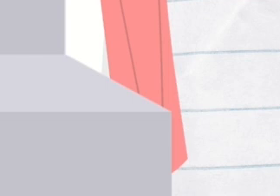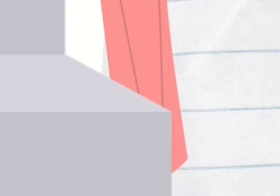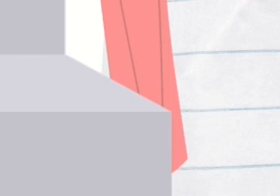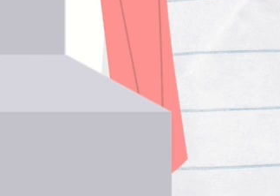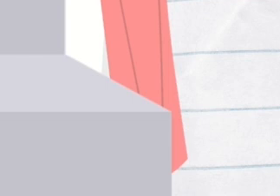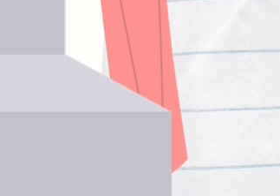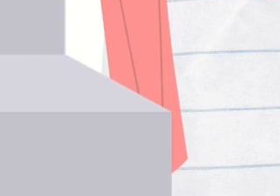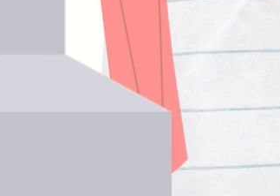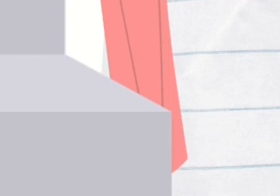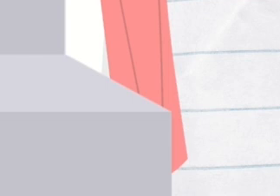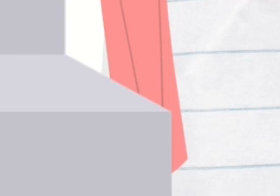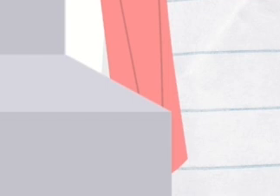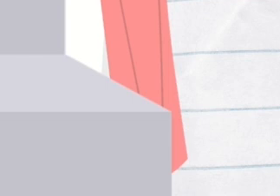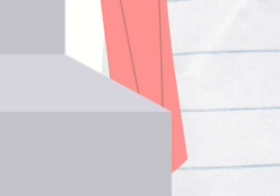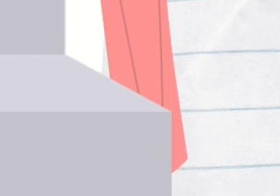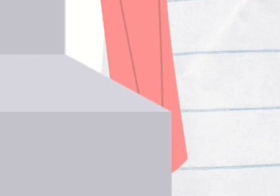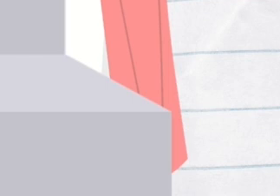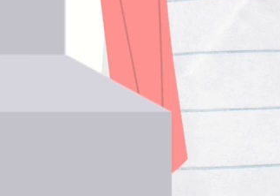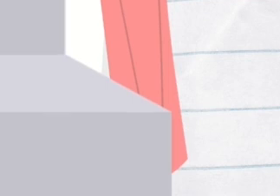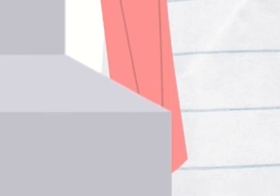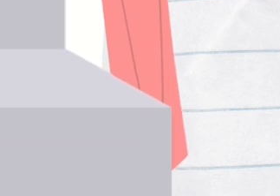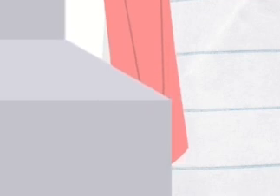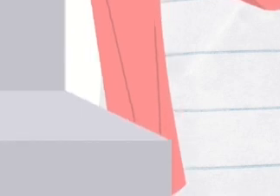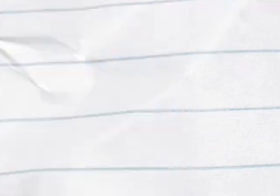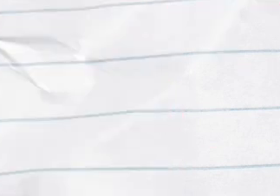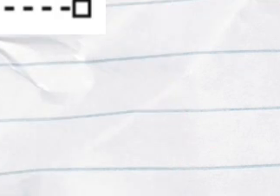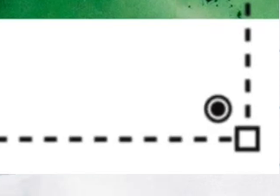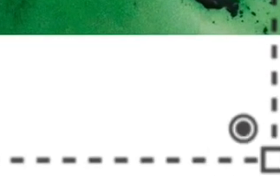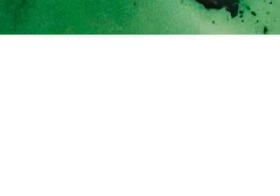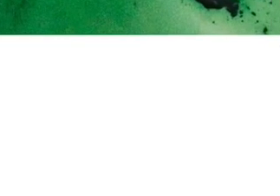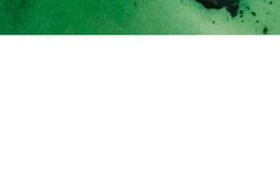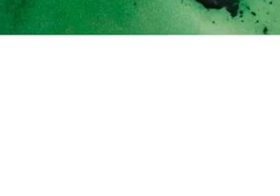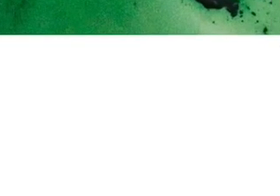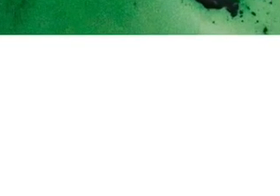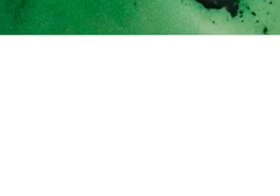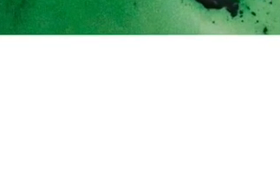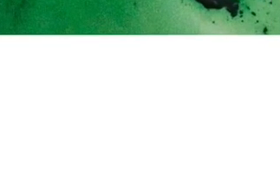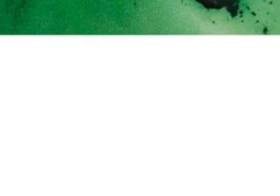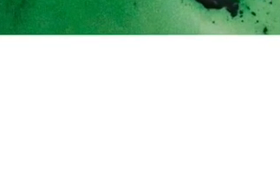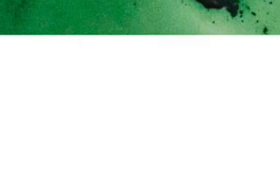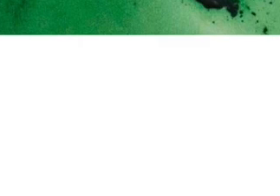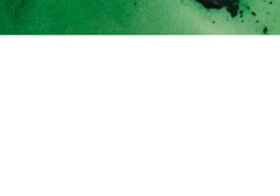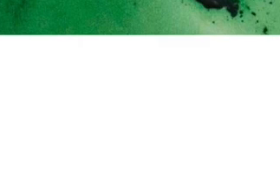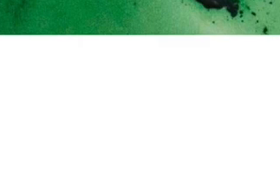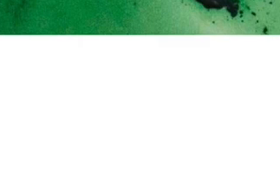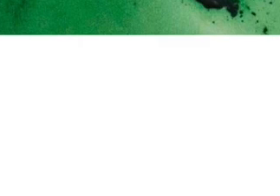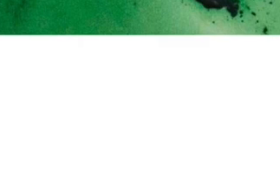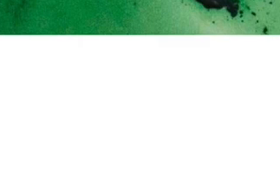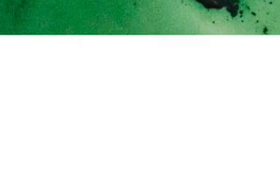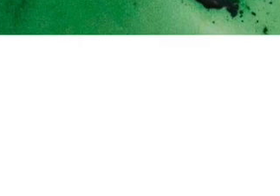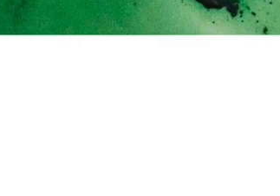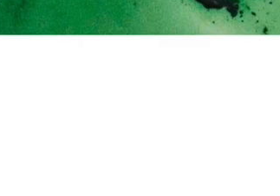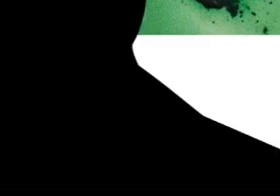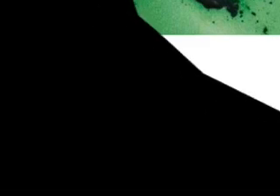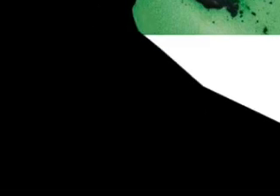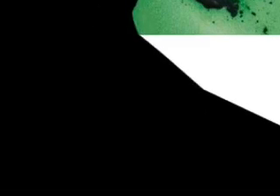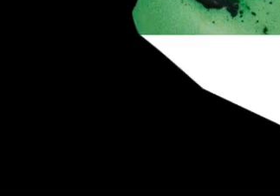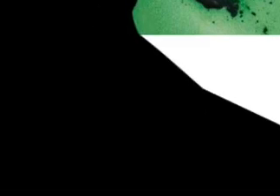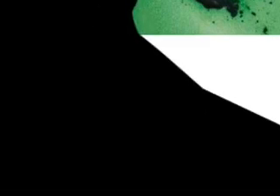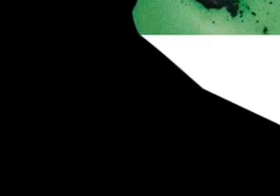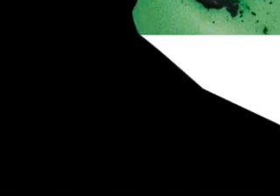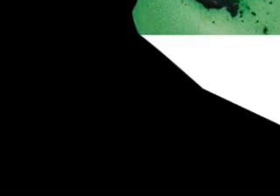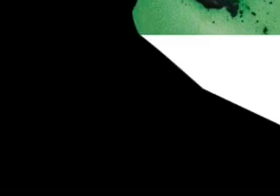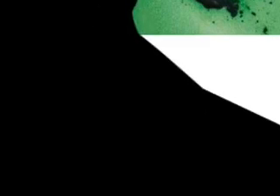at every stage of your research cycle. So please explore the toolkit and learn how it can support